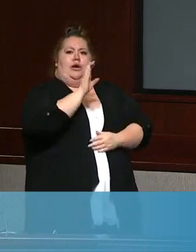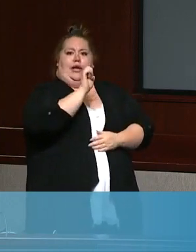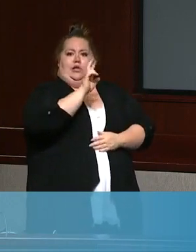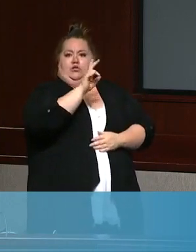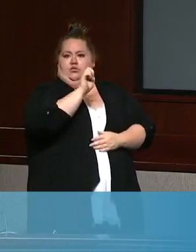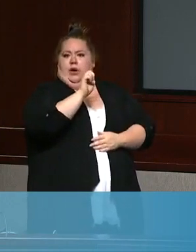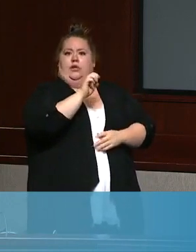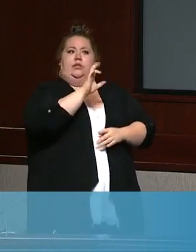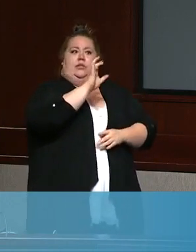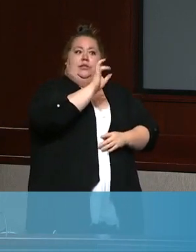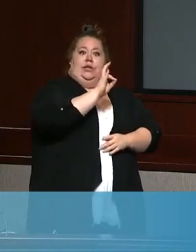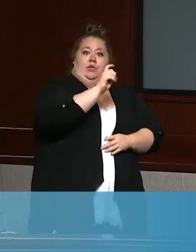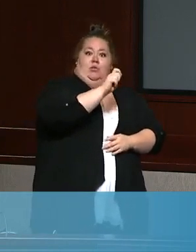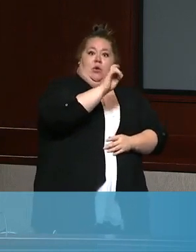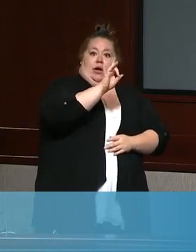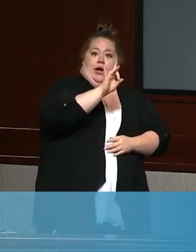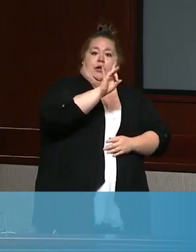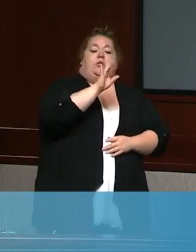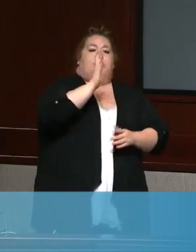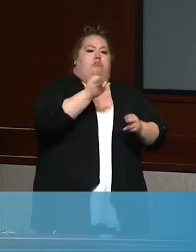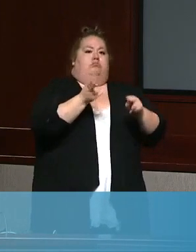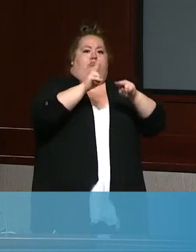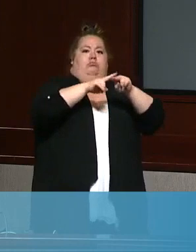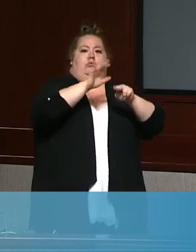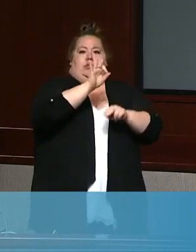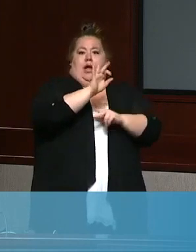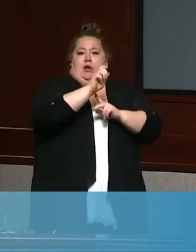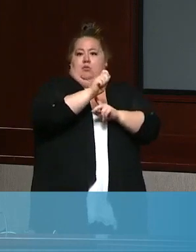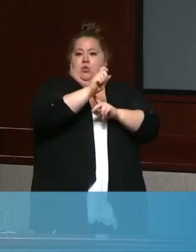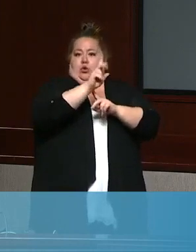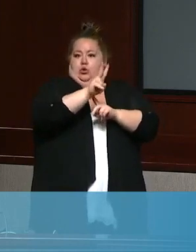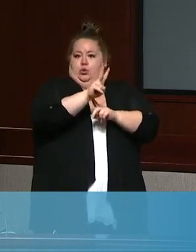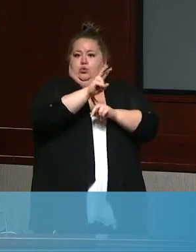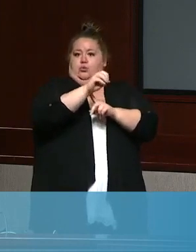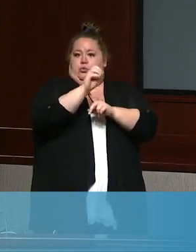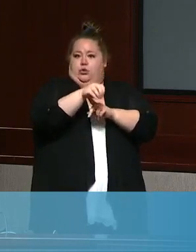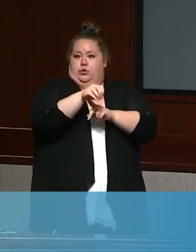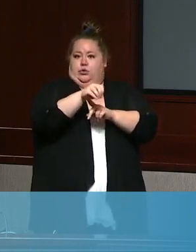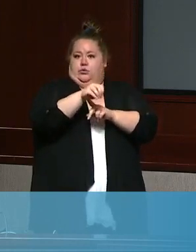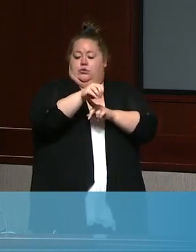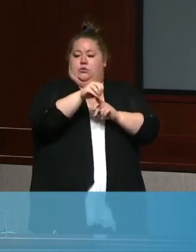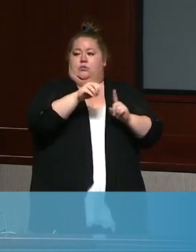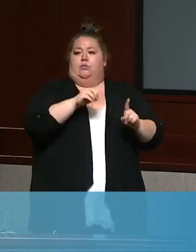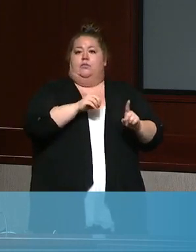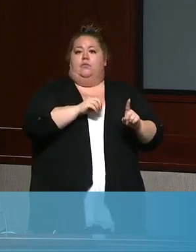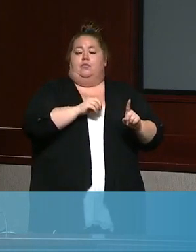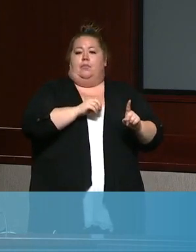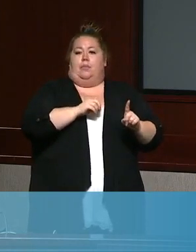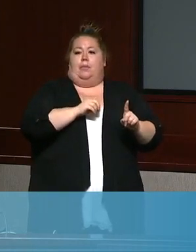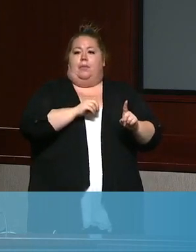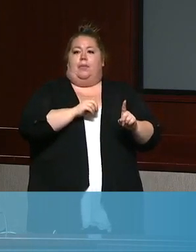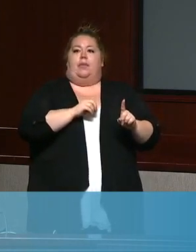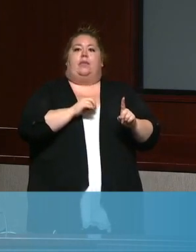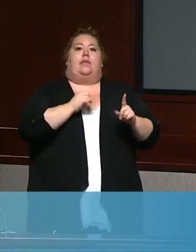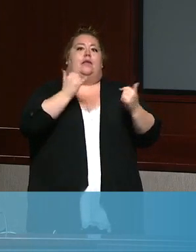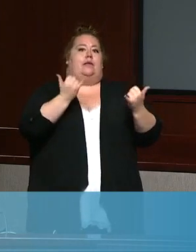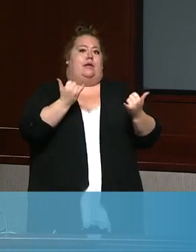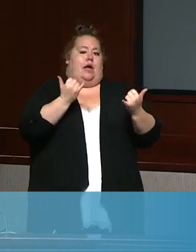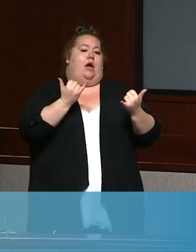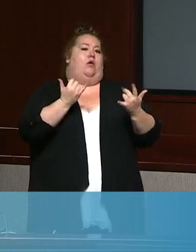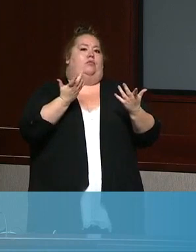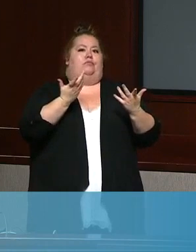7.8 to 9.2, which puts us further from meeting that next tier, tier 2.